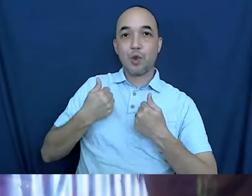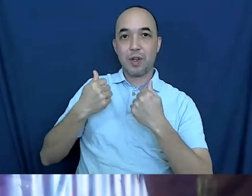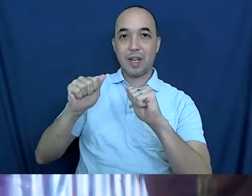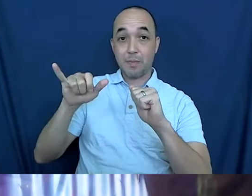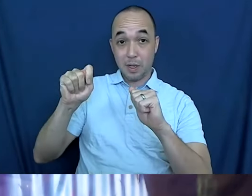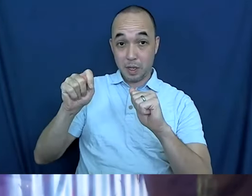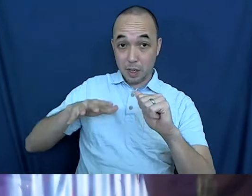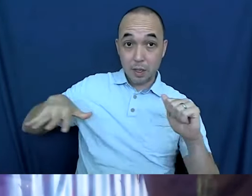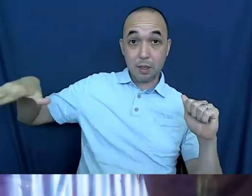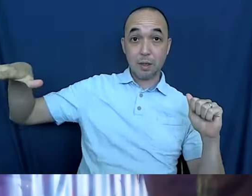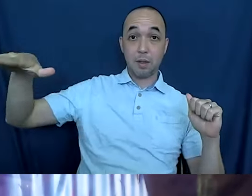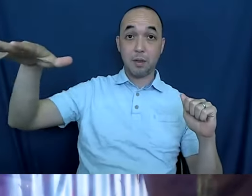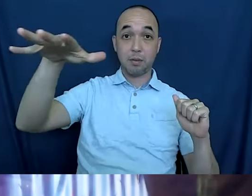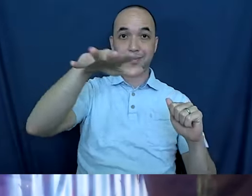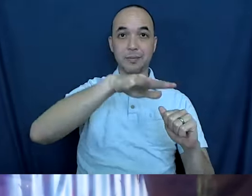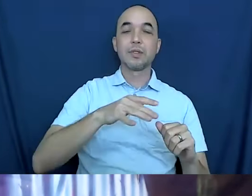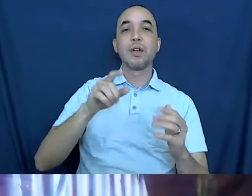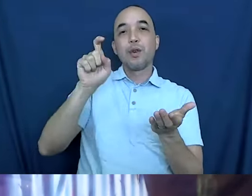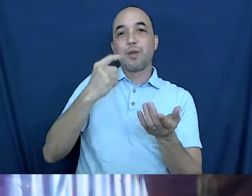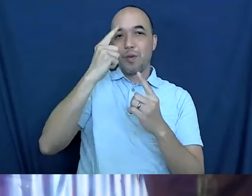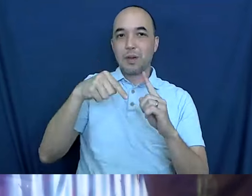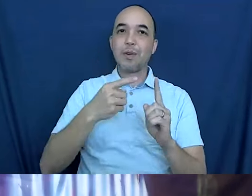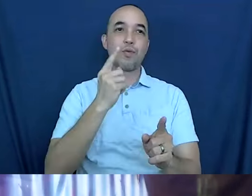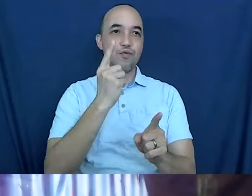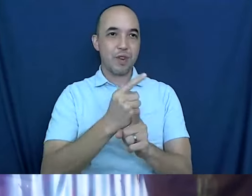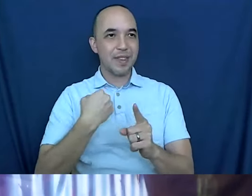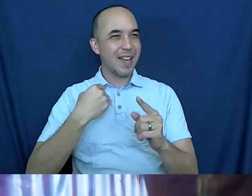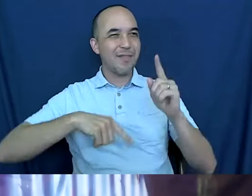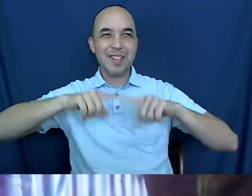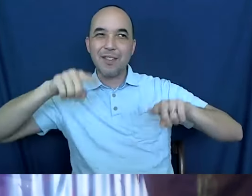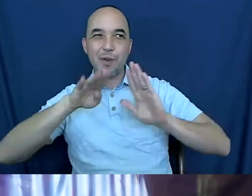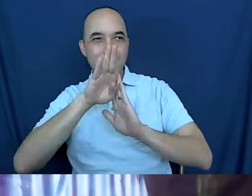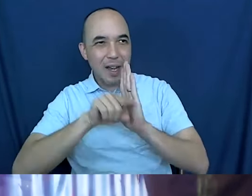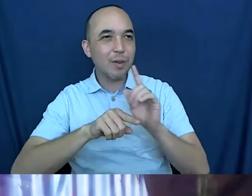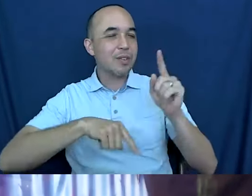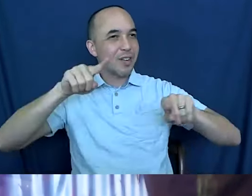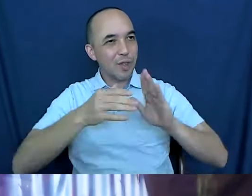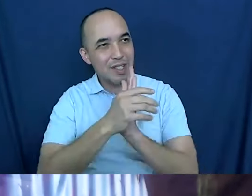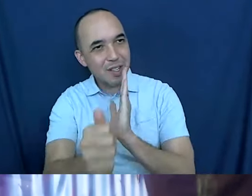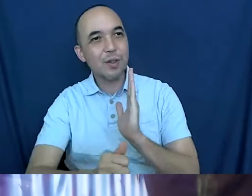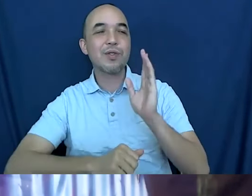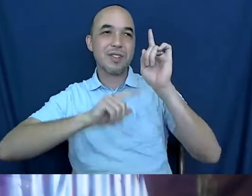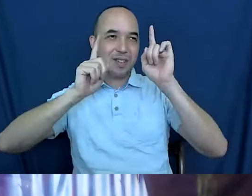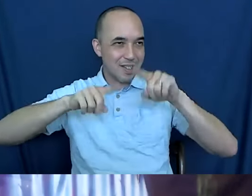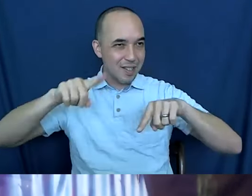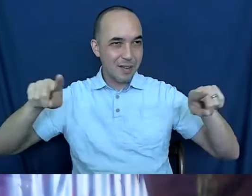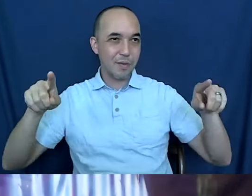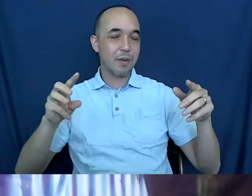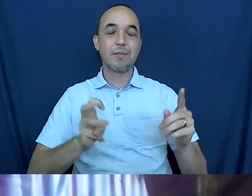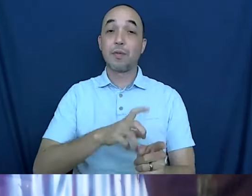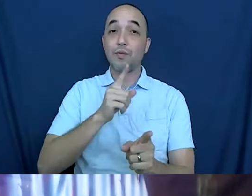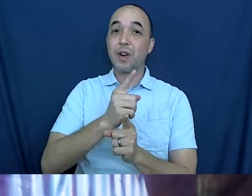so if you're varied, talking about something— varied skill sets and things, varied backgrounds and yeah, understanding for sure. Absolutely. And there's always, you know,